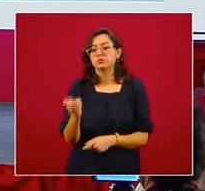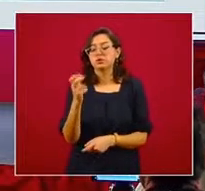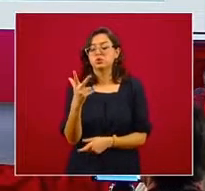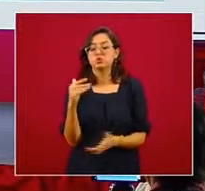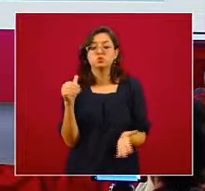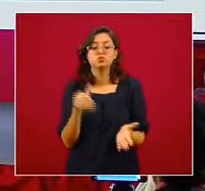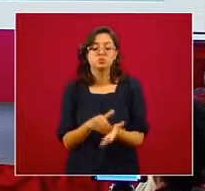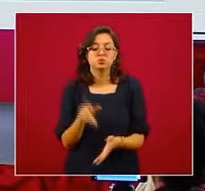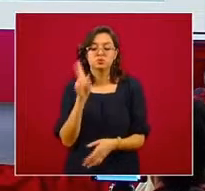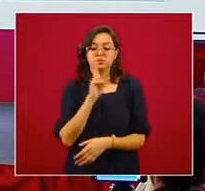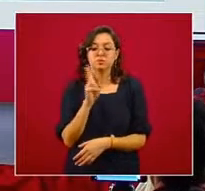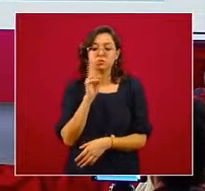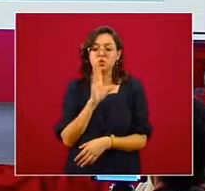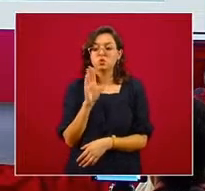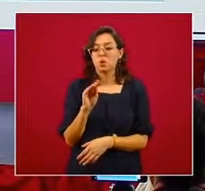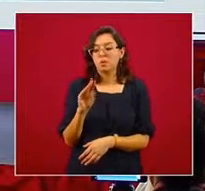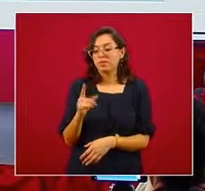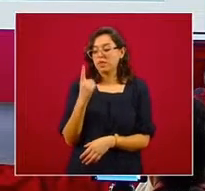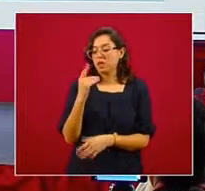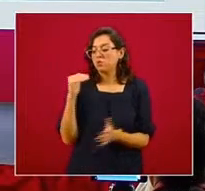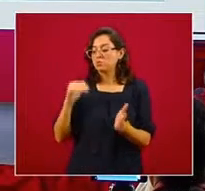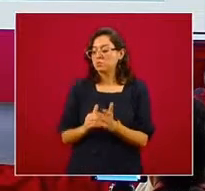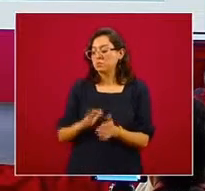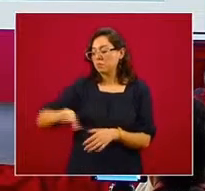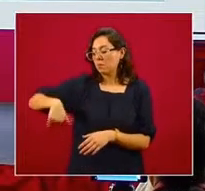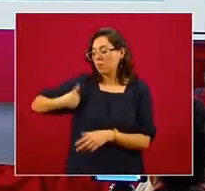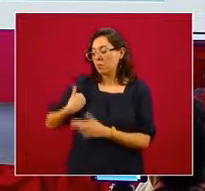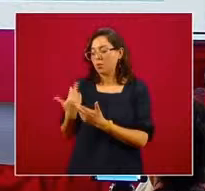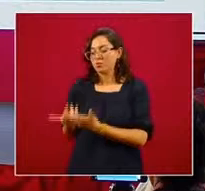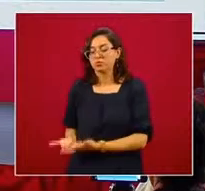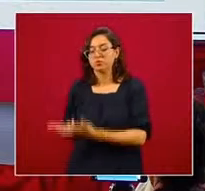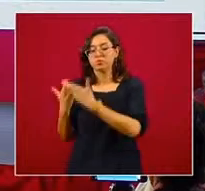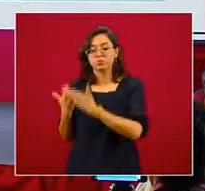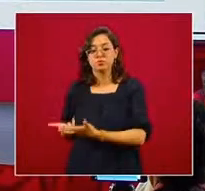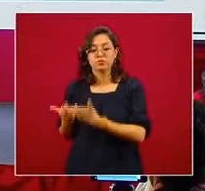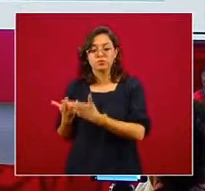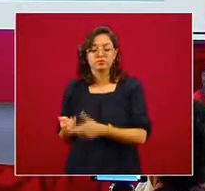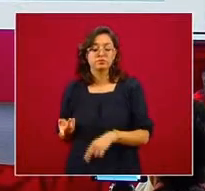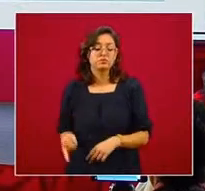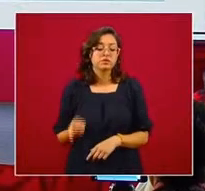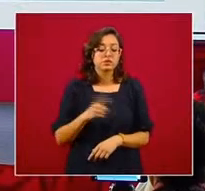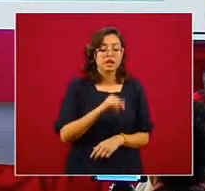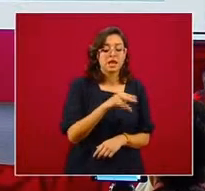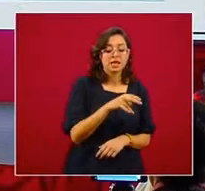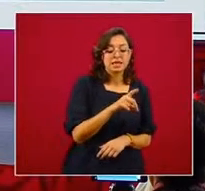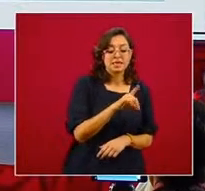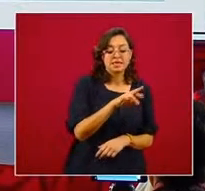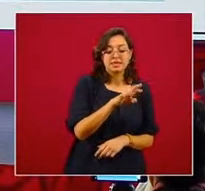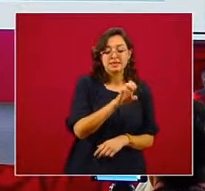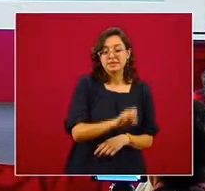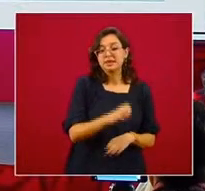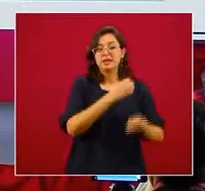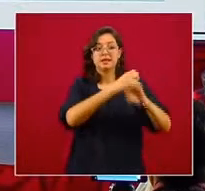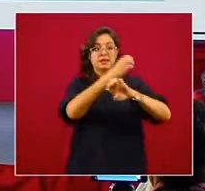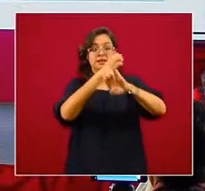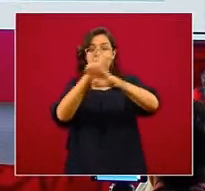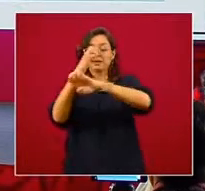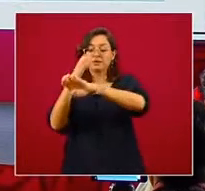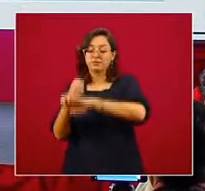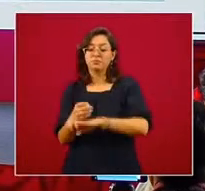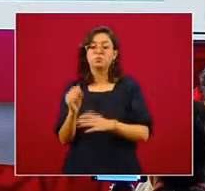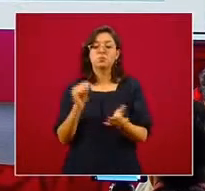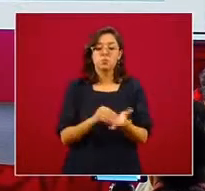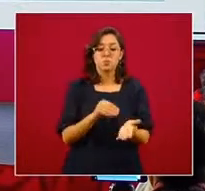208,000 tests were distributed. However, the tests around in the